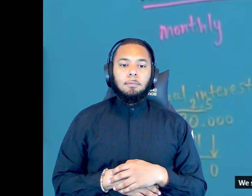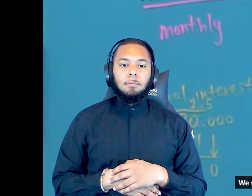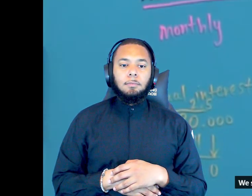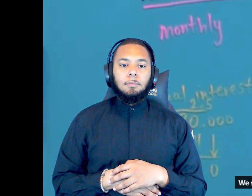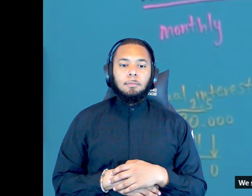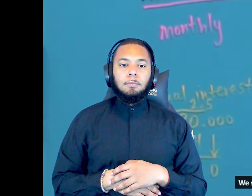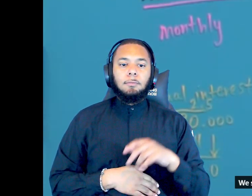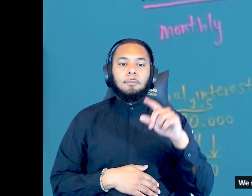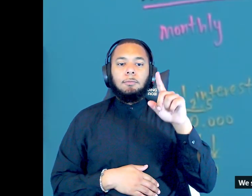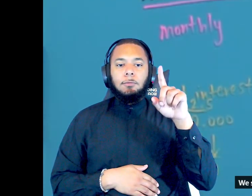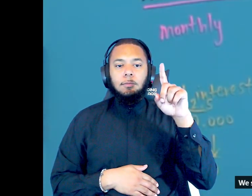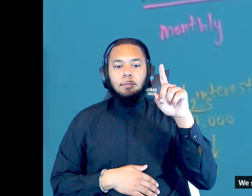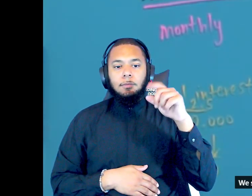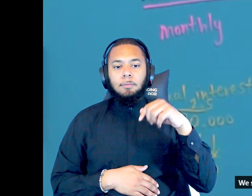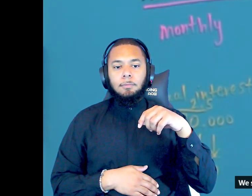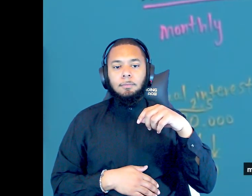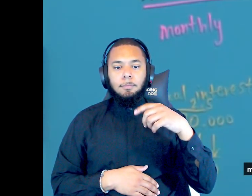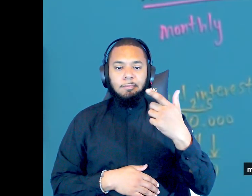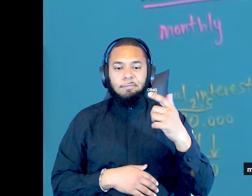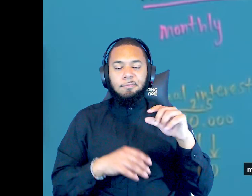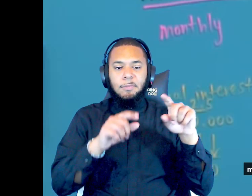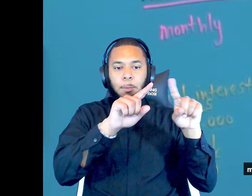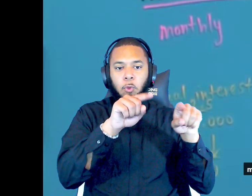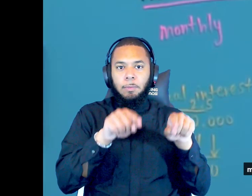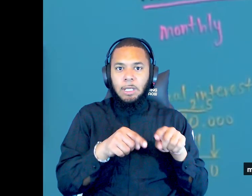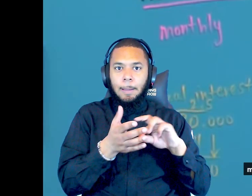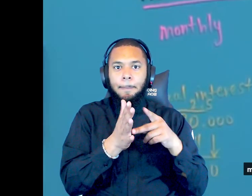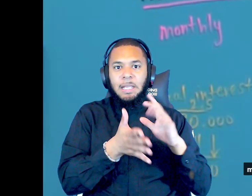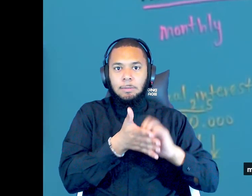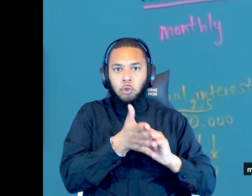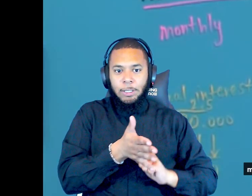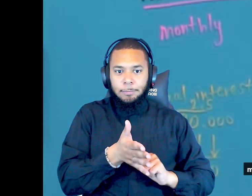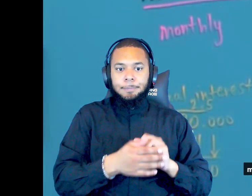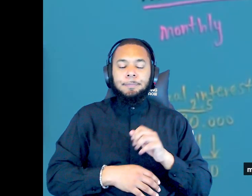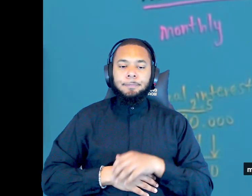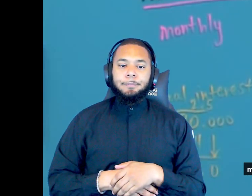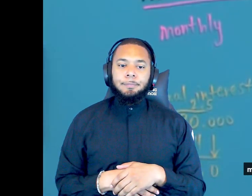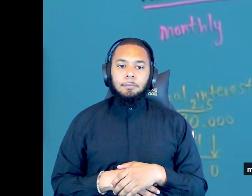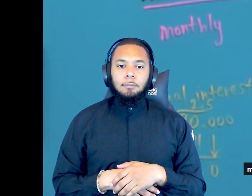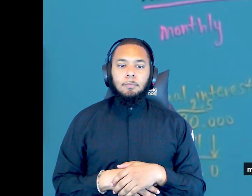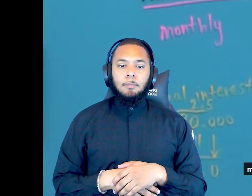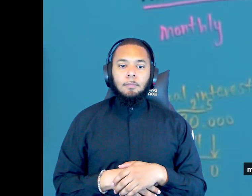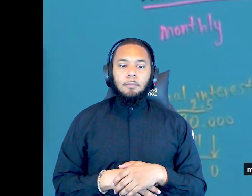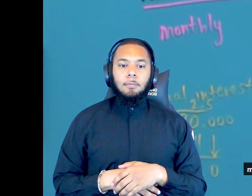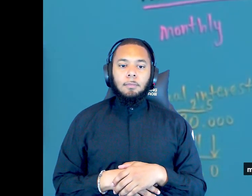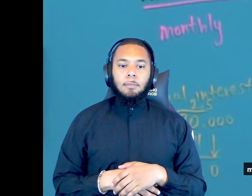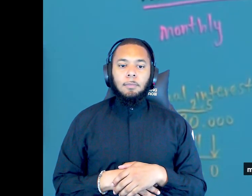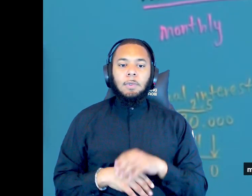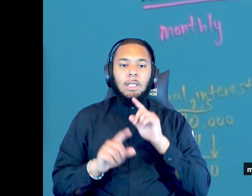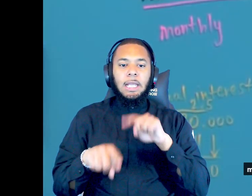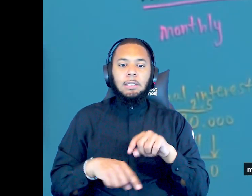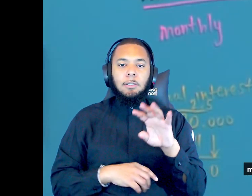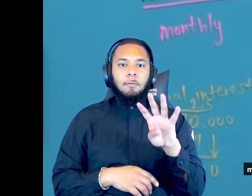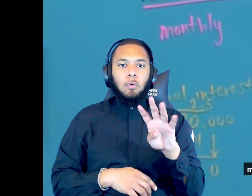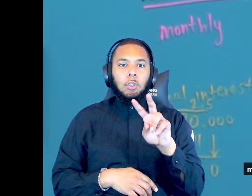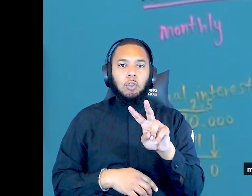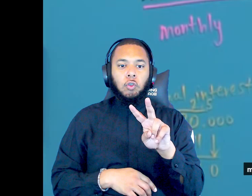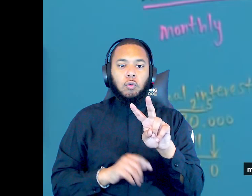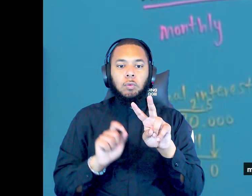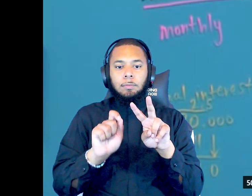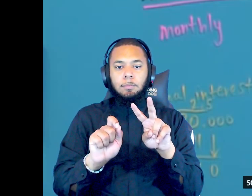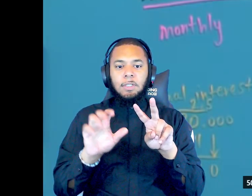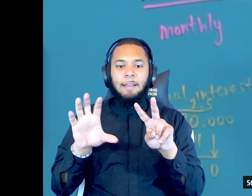All right, we subtract these. These are in parentheses, which means they're negative. So we subtract them, and we get $42.50.